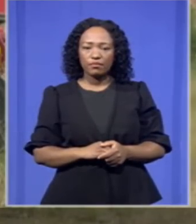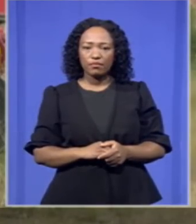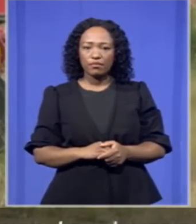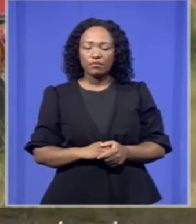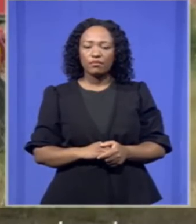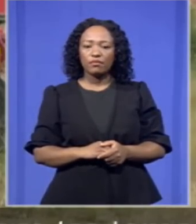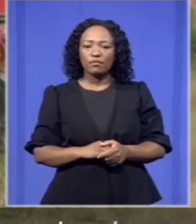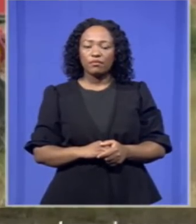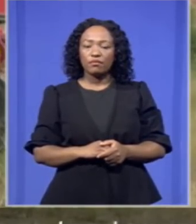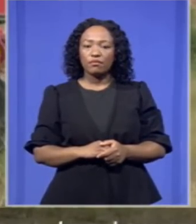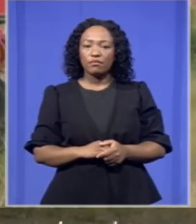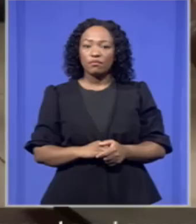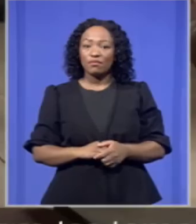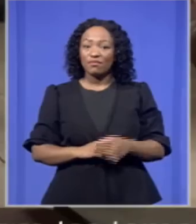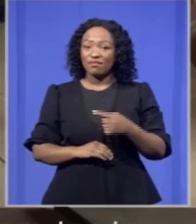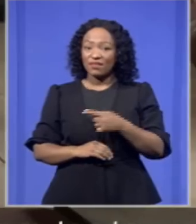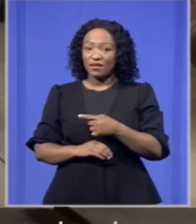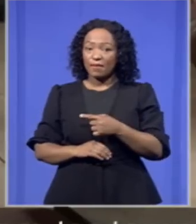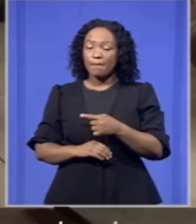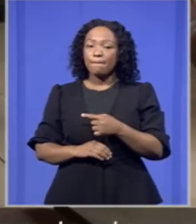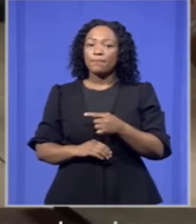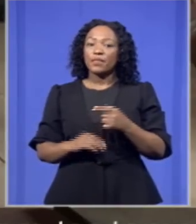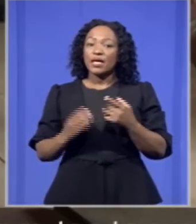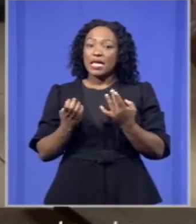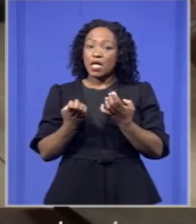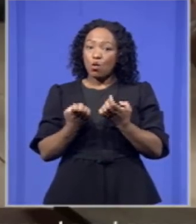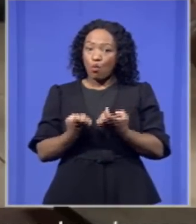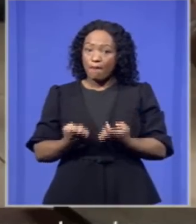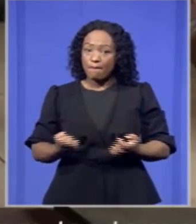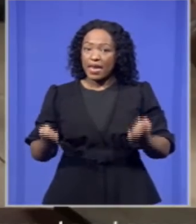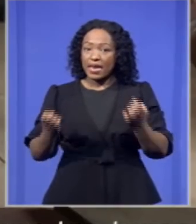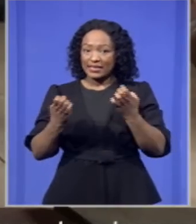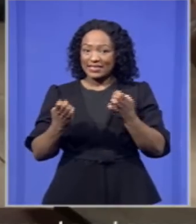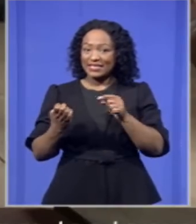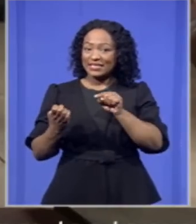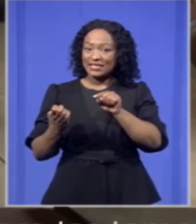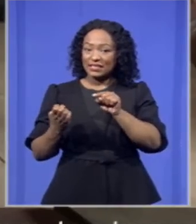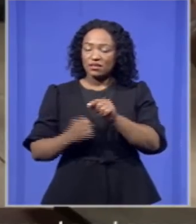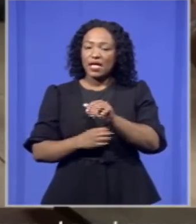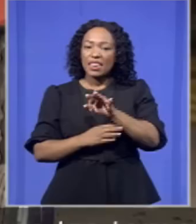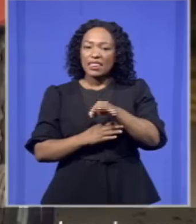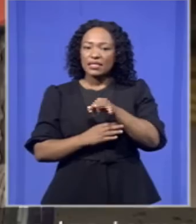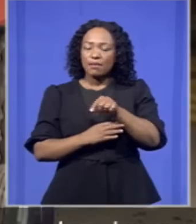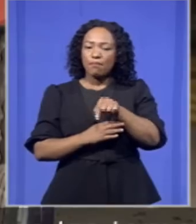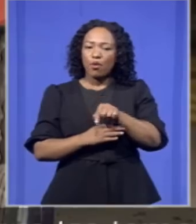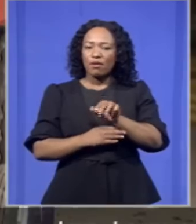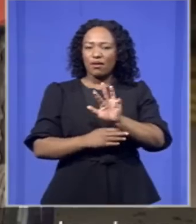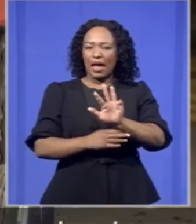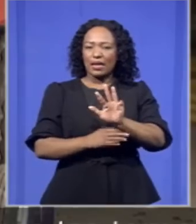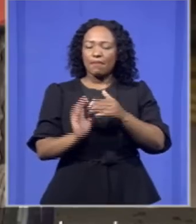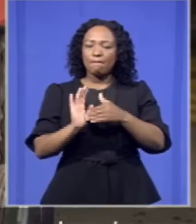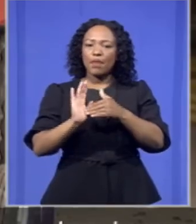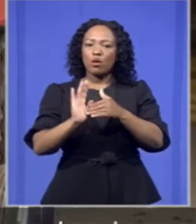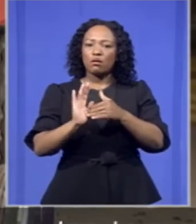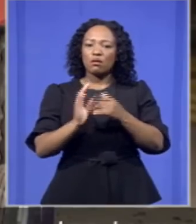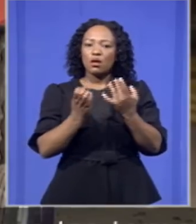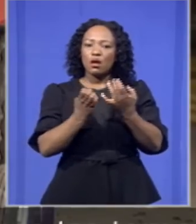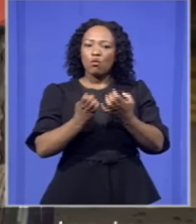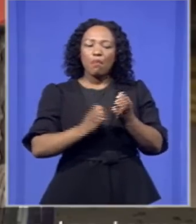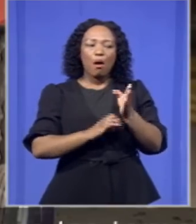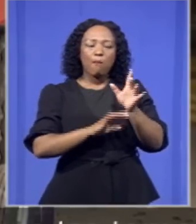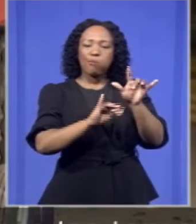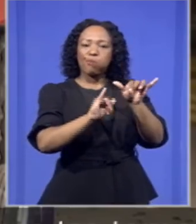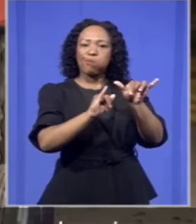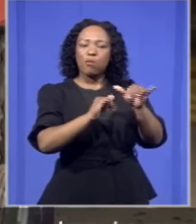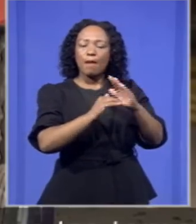Didiriswa tse di jang diranta di le dimilione di le 13.9 tsa madi a ba duela lekgetho di ntse di kgobokanya lerole mo